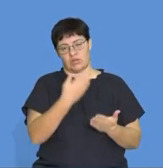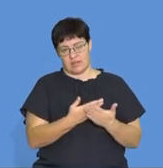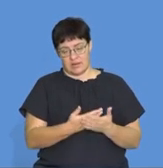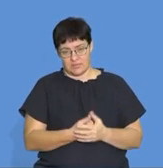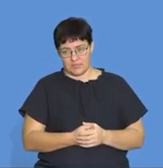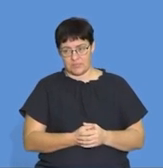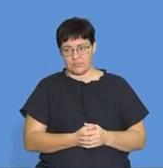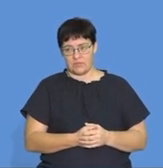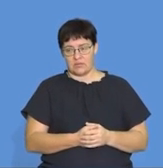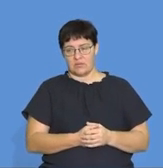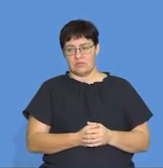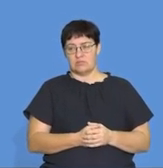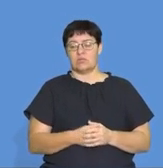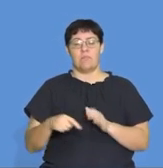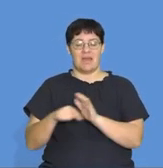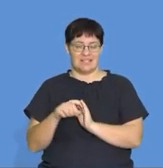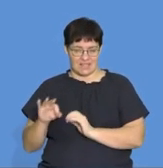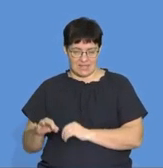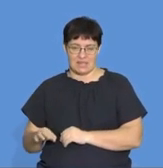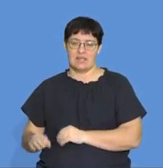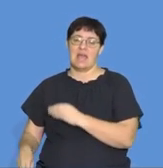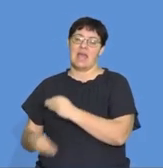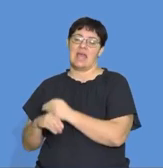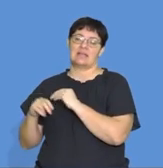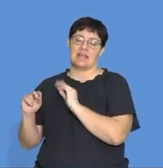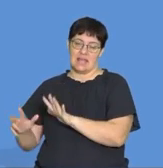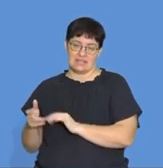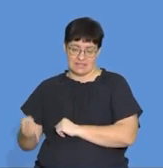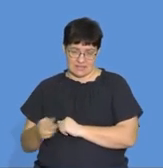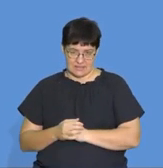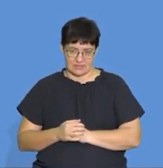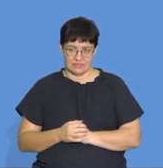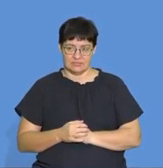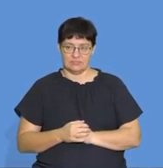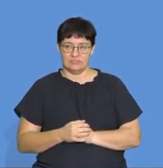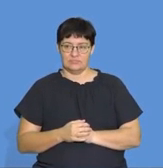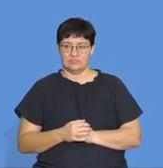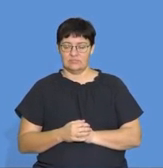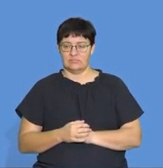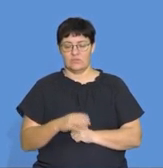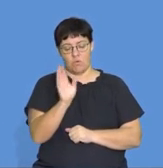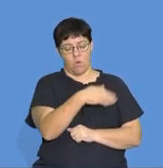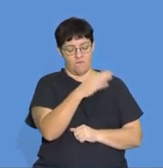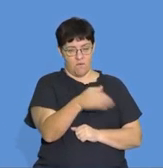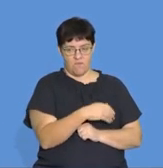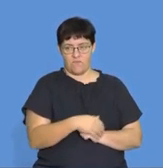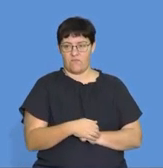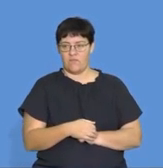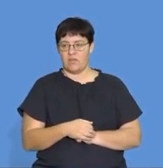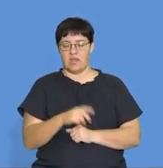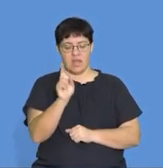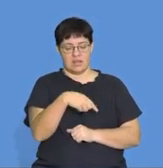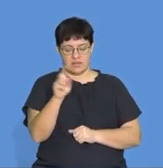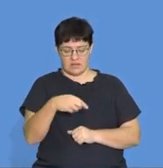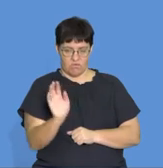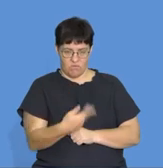So I subtract 3 and I add 8 on the right-hand side. So the 3 and the 3 will be 0, minus 8